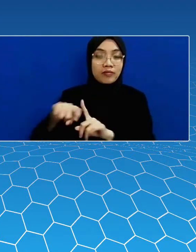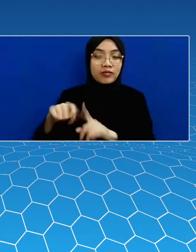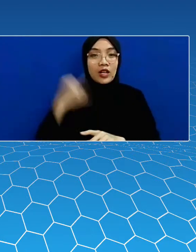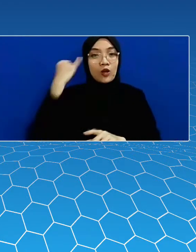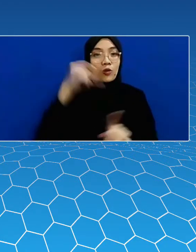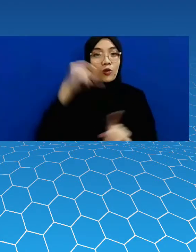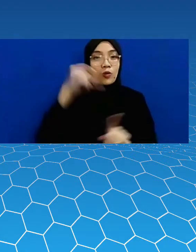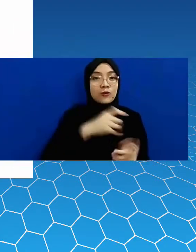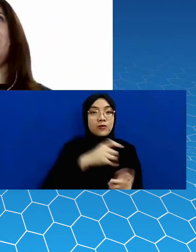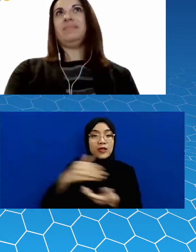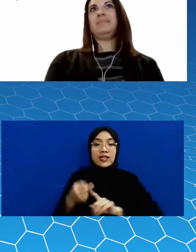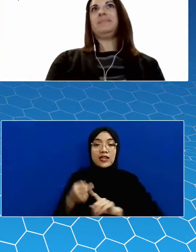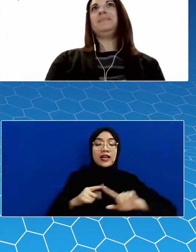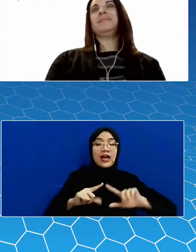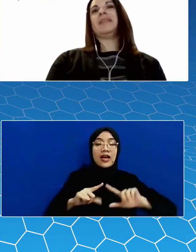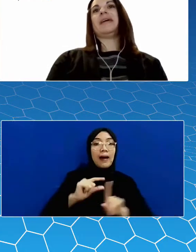please?